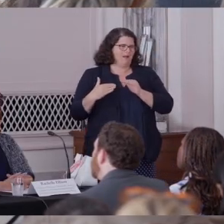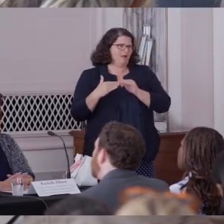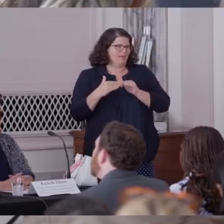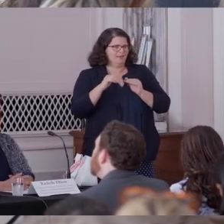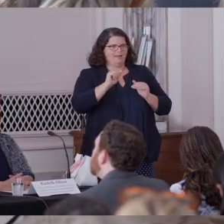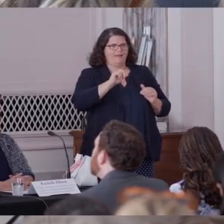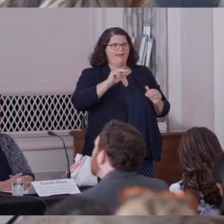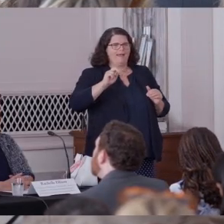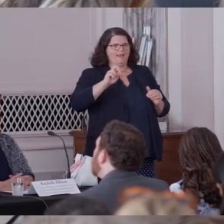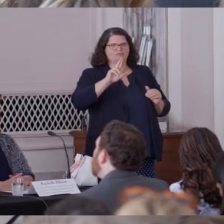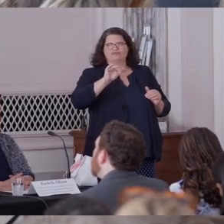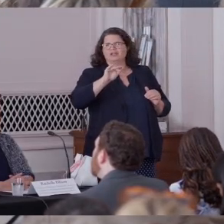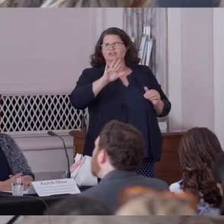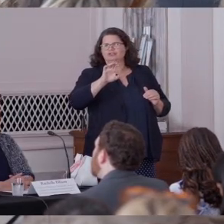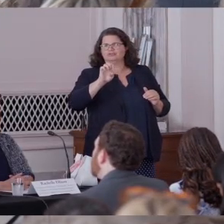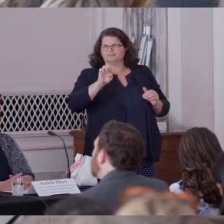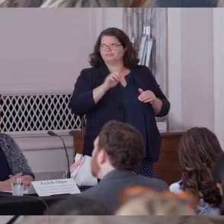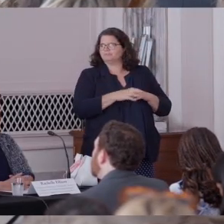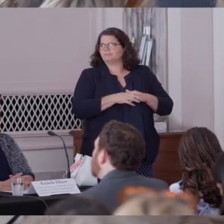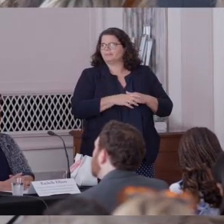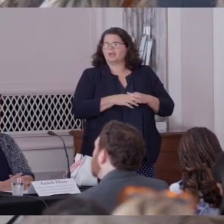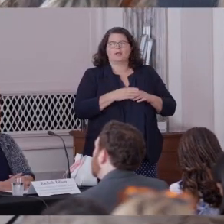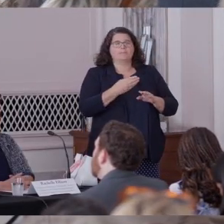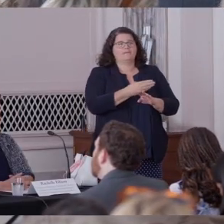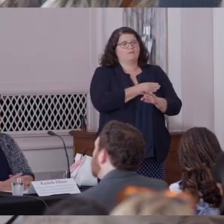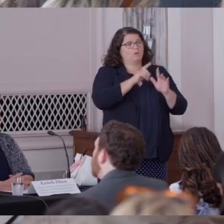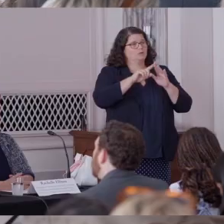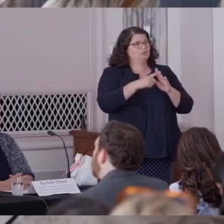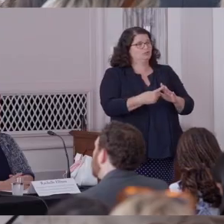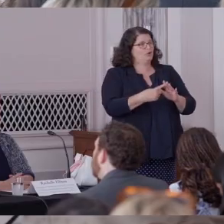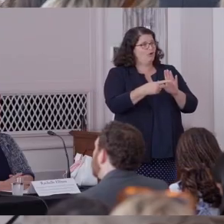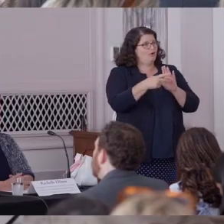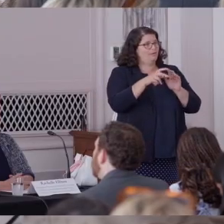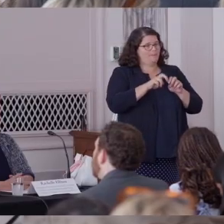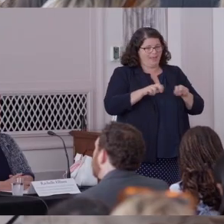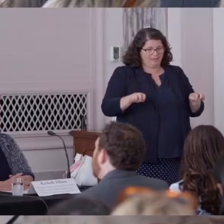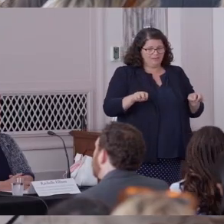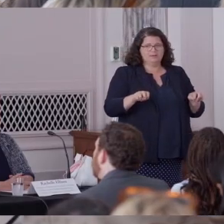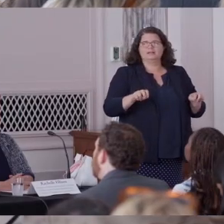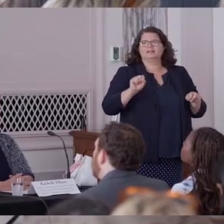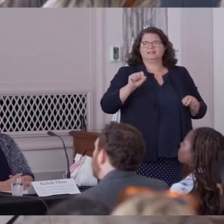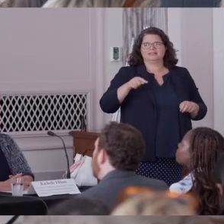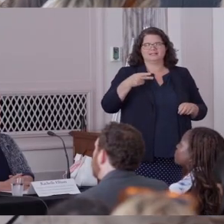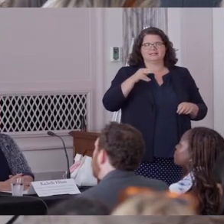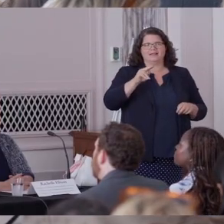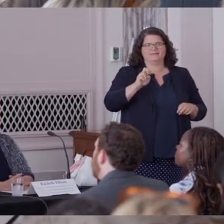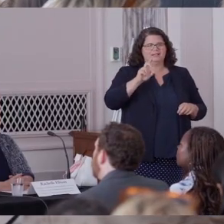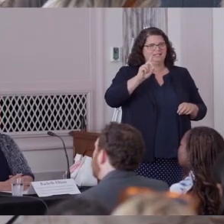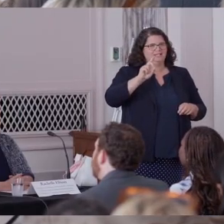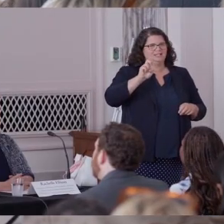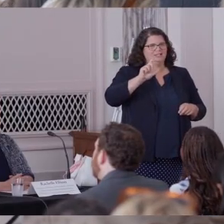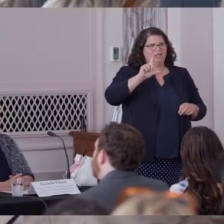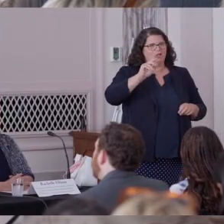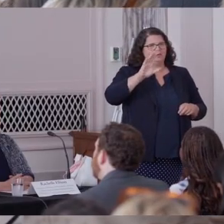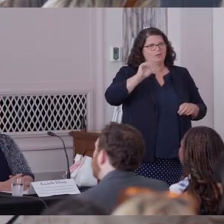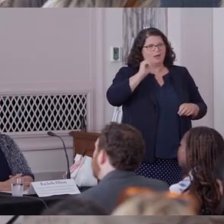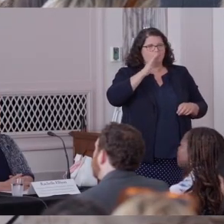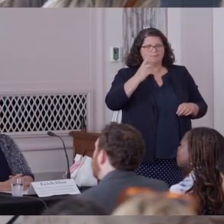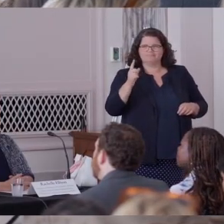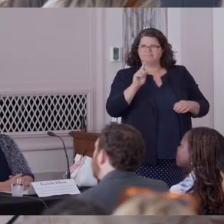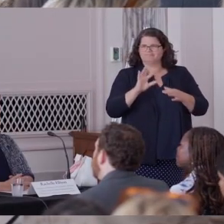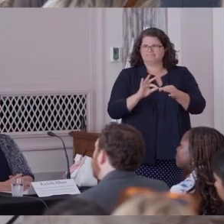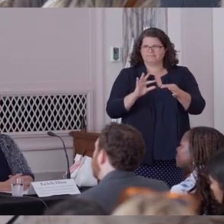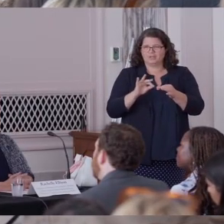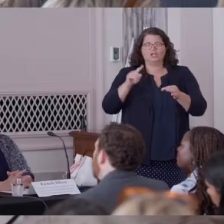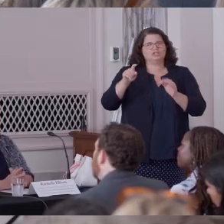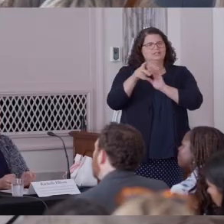panel, we're going to hear from Stephanie DeLuca, who is a policy advisor for Senator Tammy Duckworth. Senator Duckworth couldn't